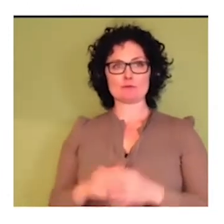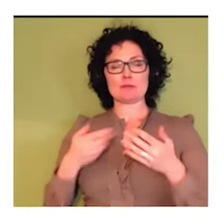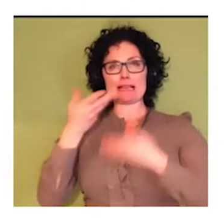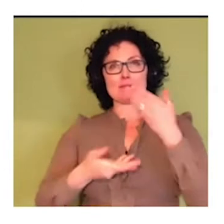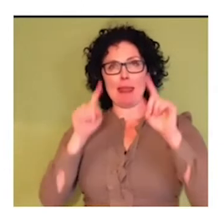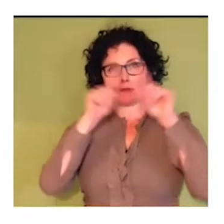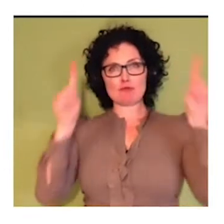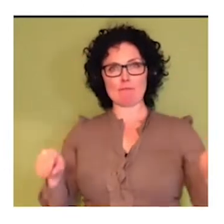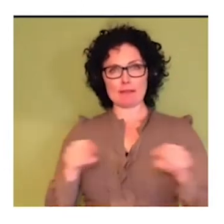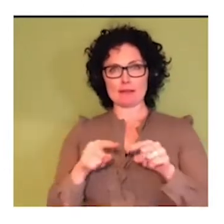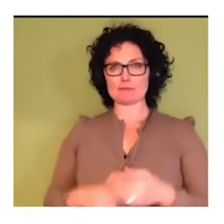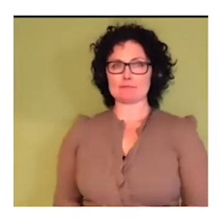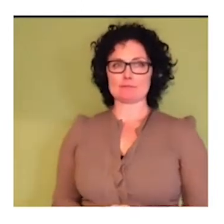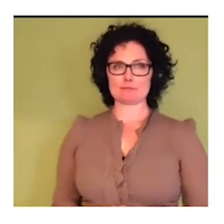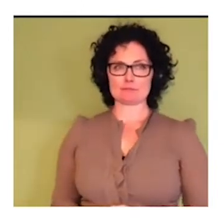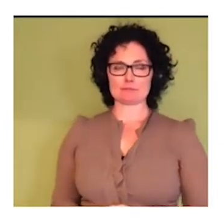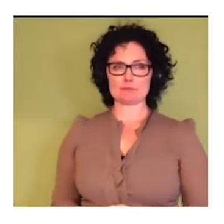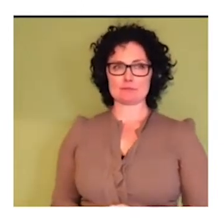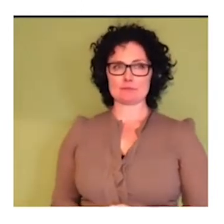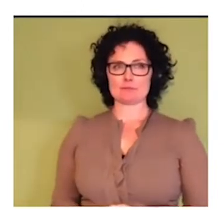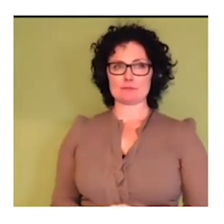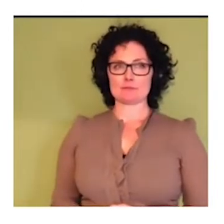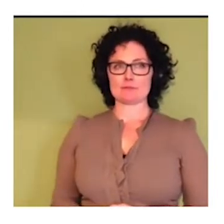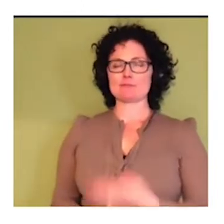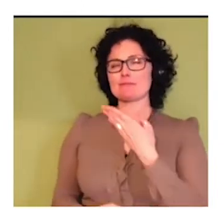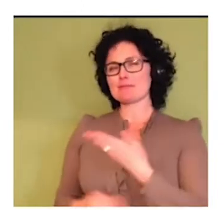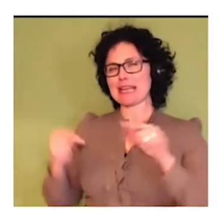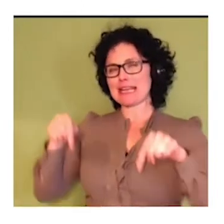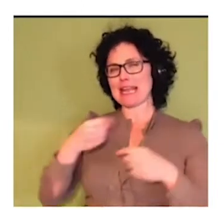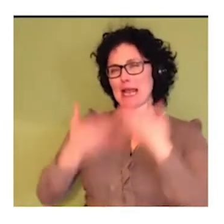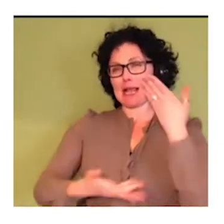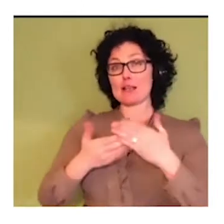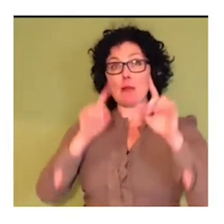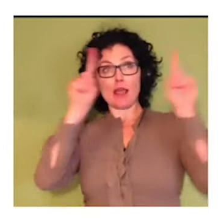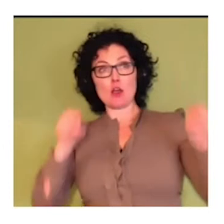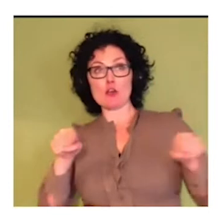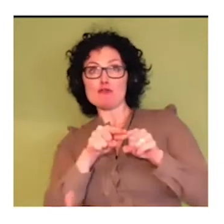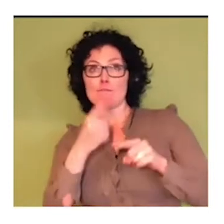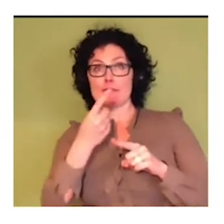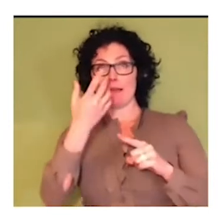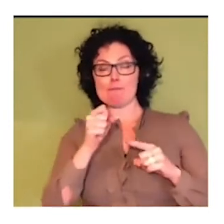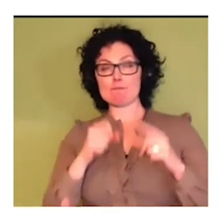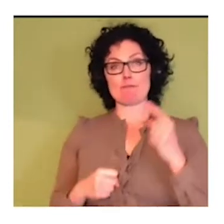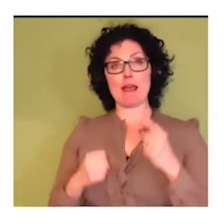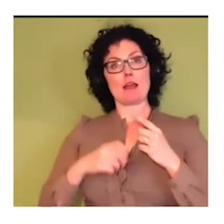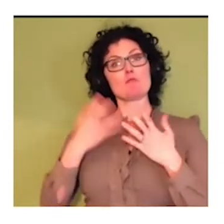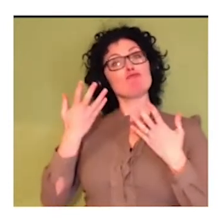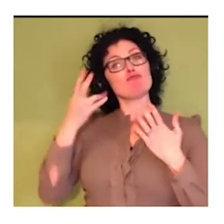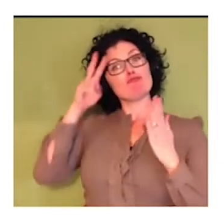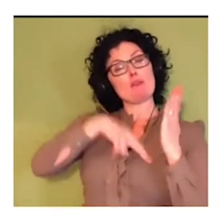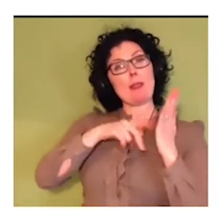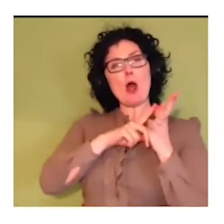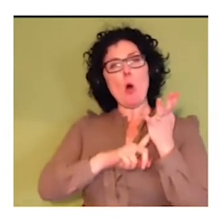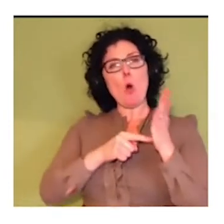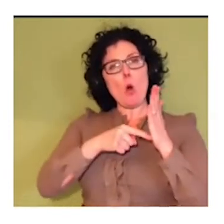in the background. So here it told me that it had reached a graphic, and then it read to me the alt text, the description of what this painting